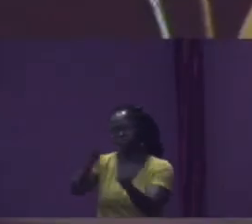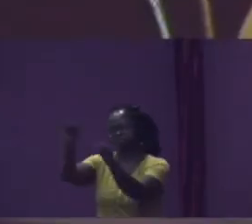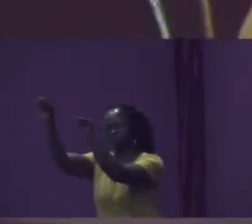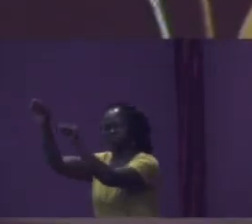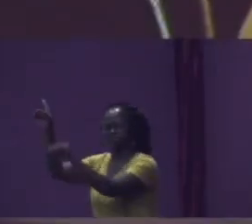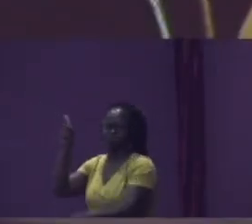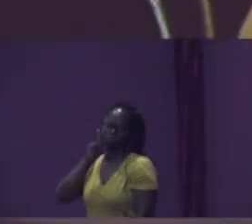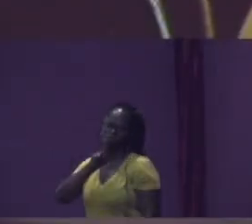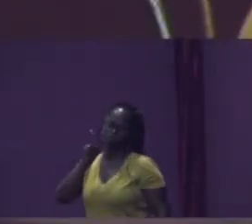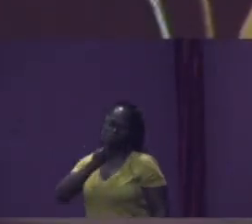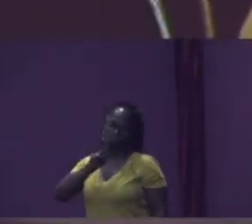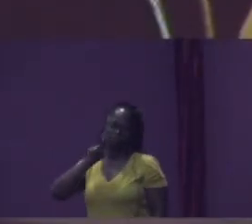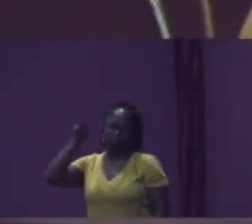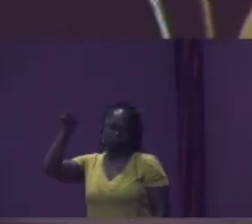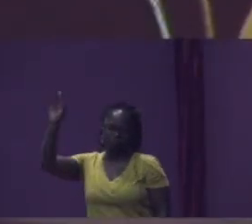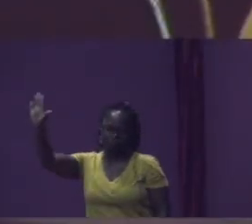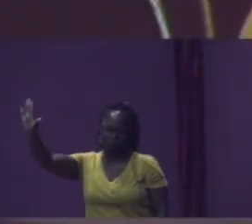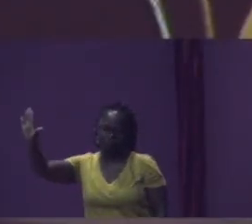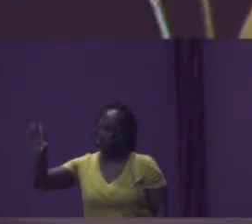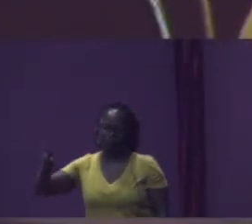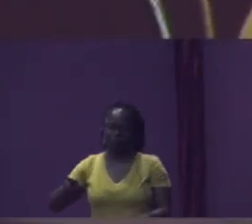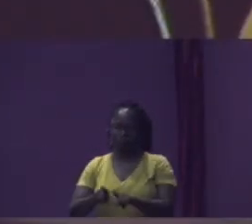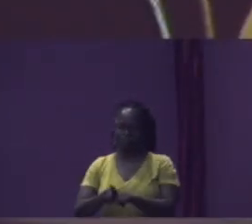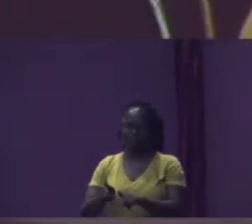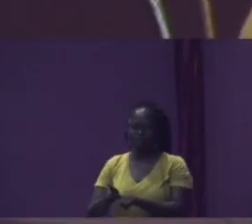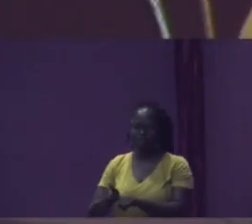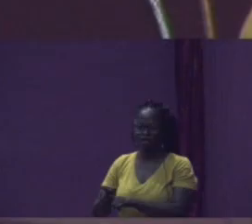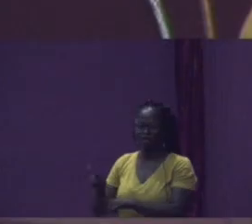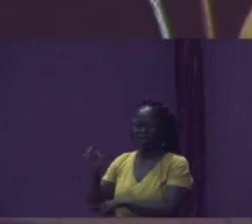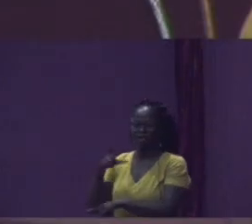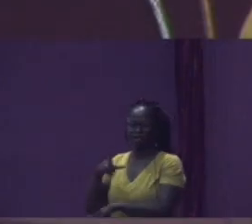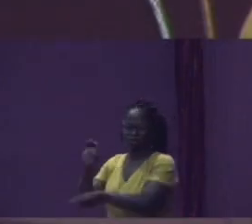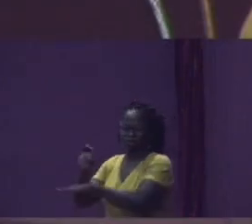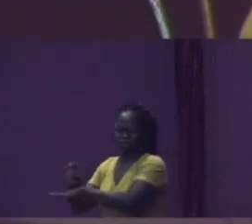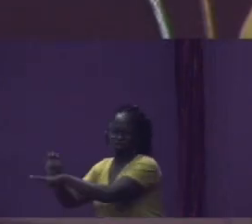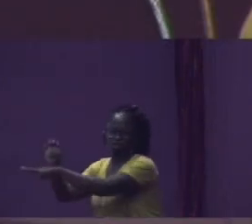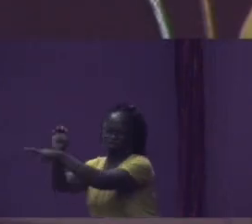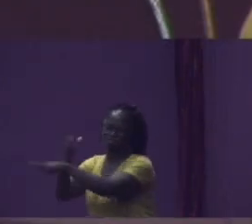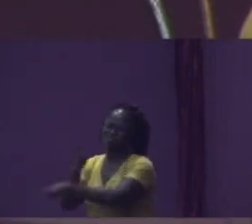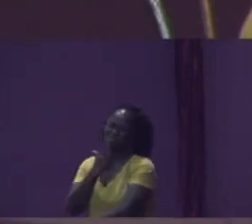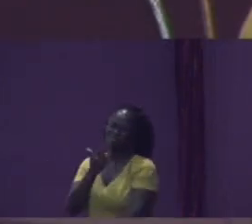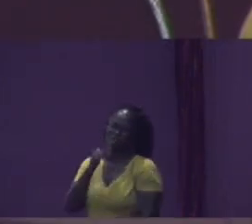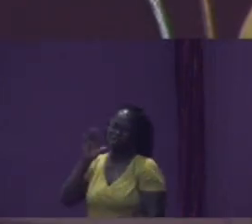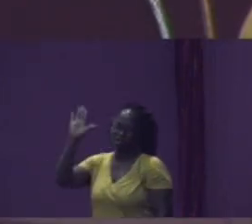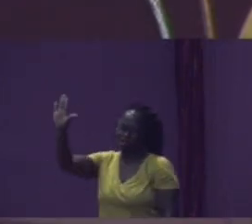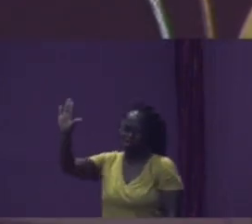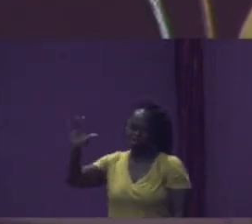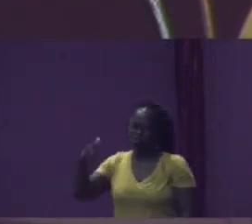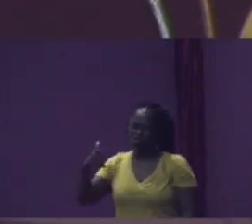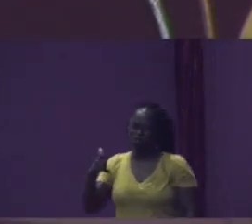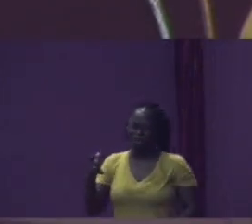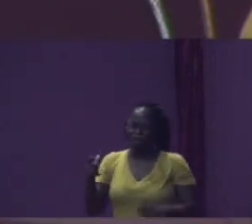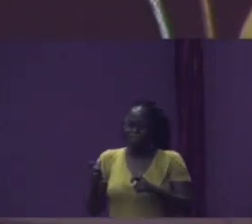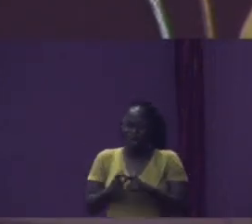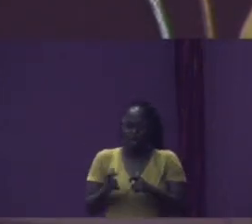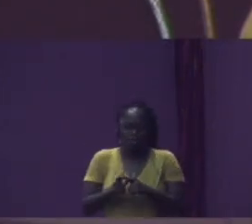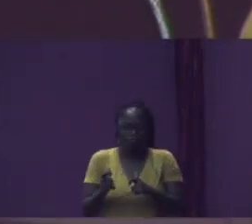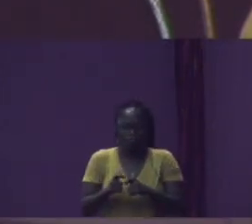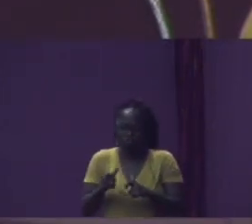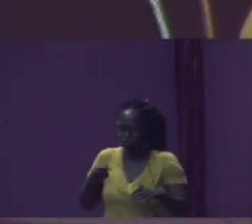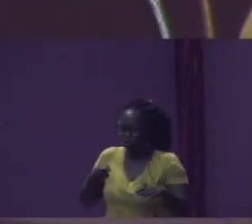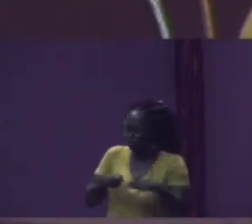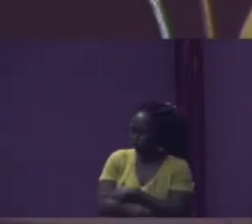red states, right, where there's just not enough obstetricians to attend. So all of a sudden, there's a different attitude